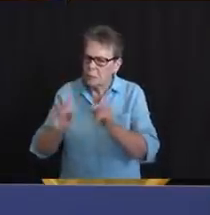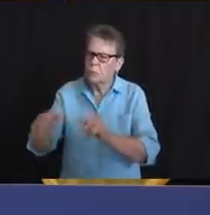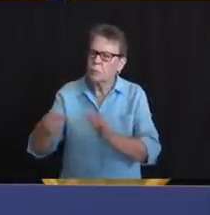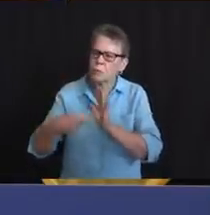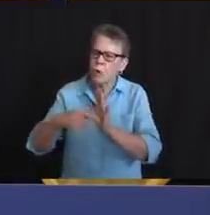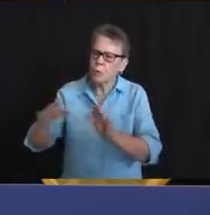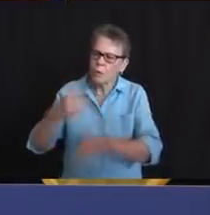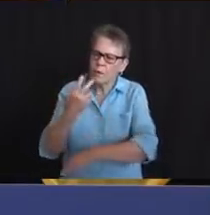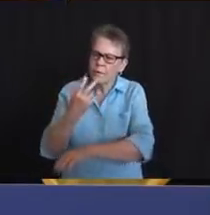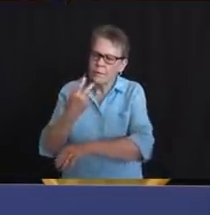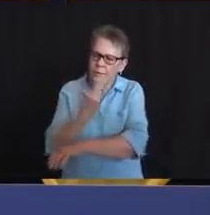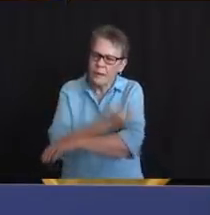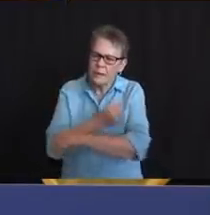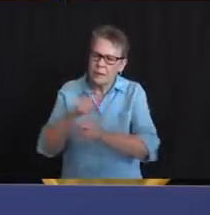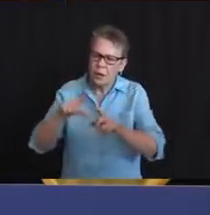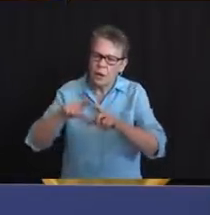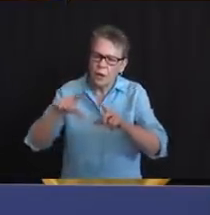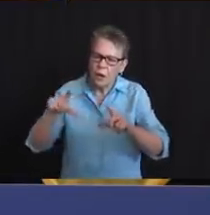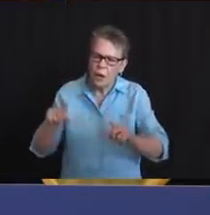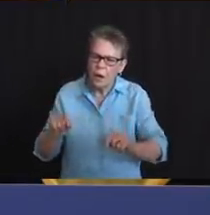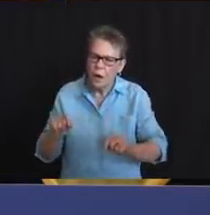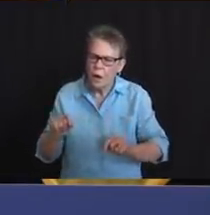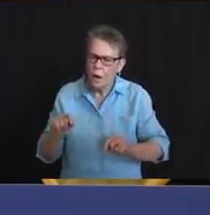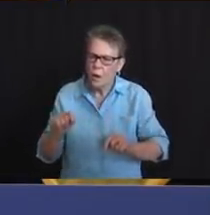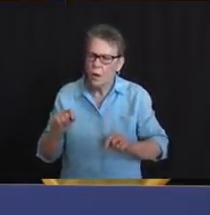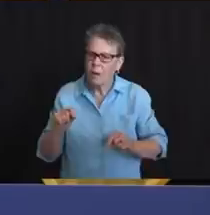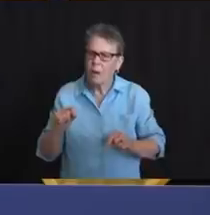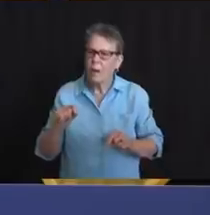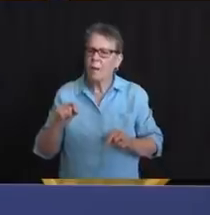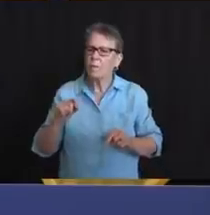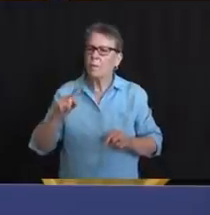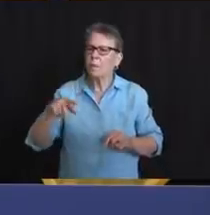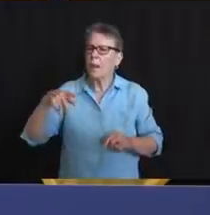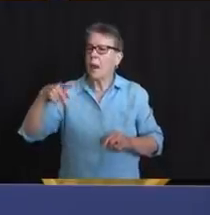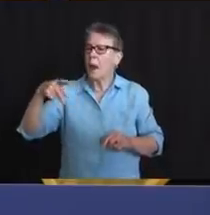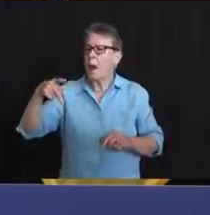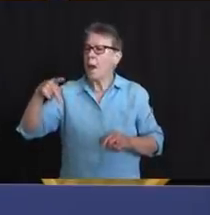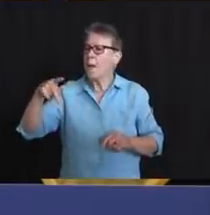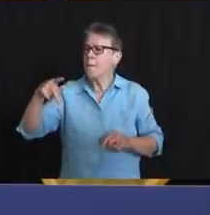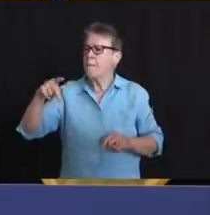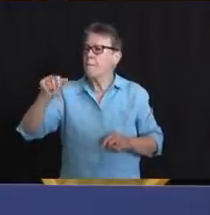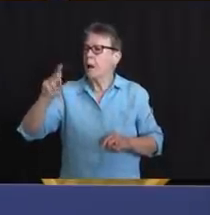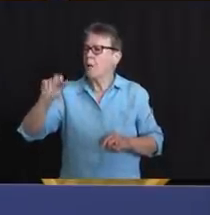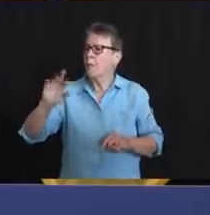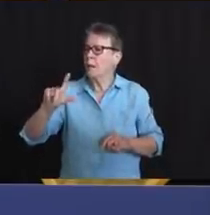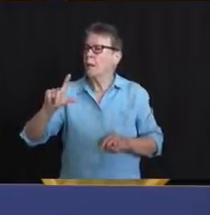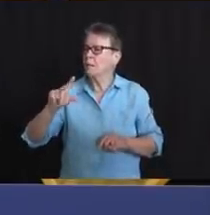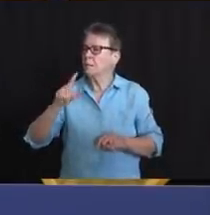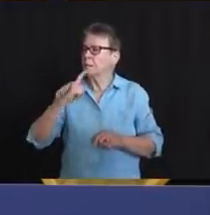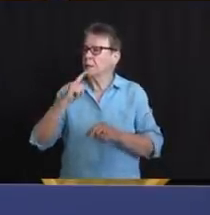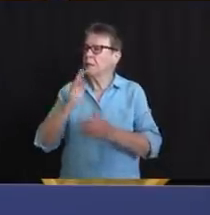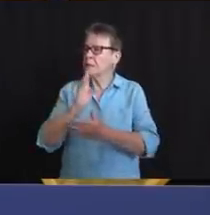that it's not a HIPAA violation and that businesses could insist on proof of vaccination, so if they so choose.